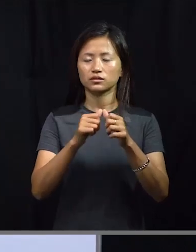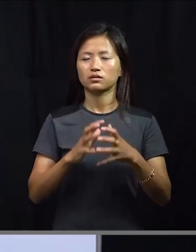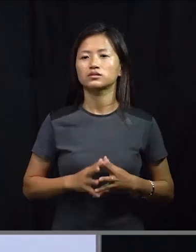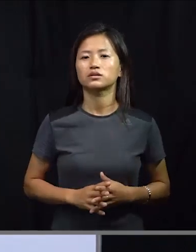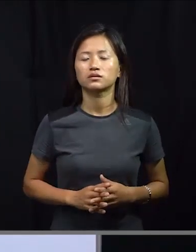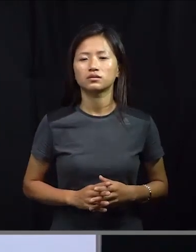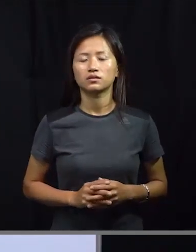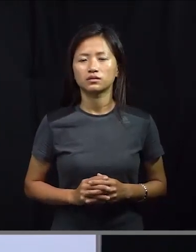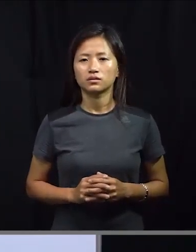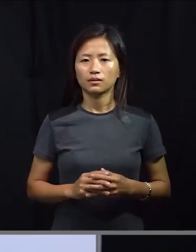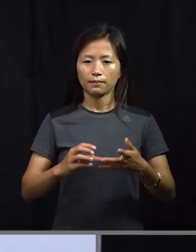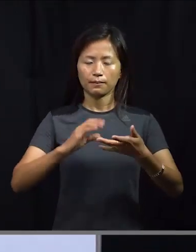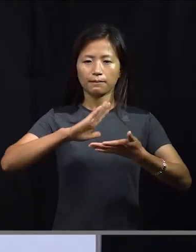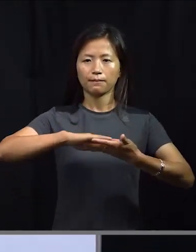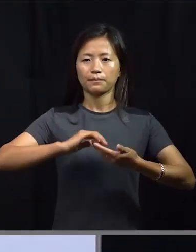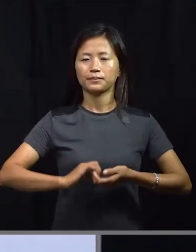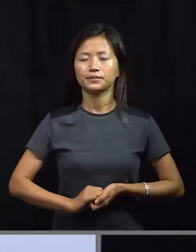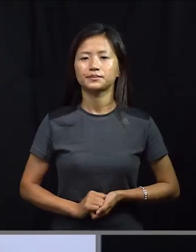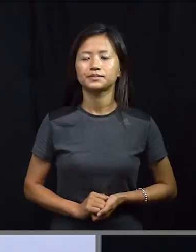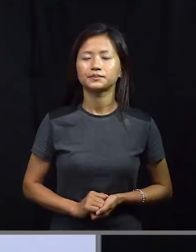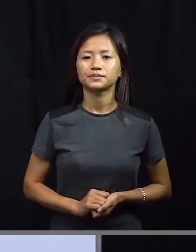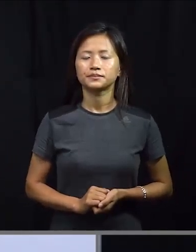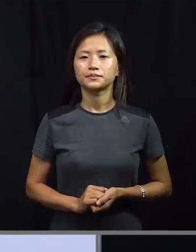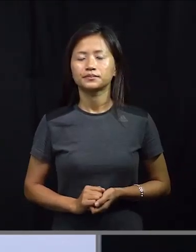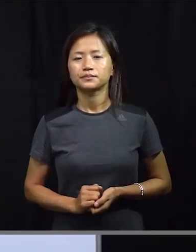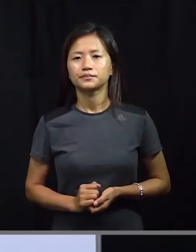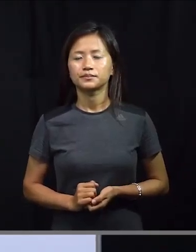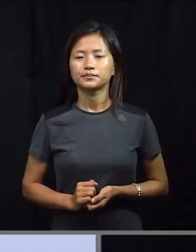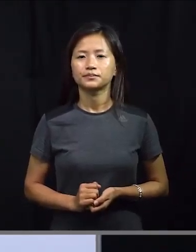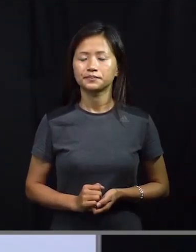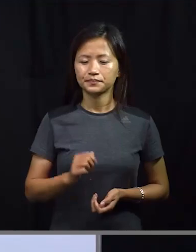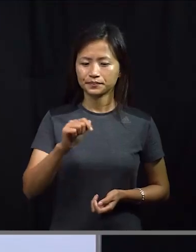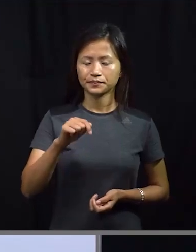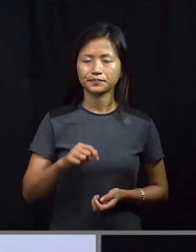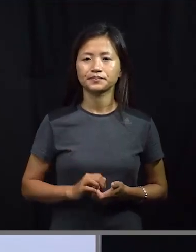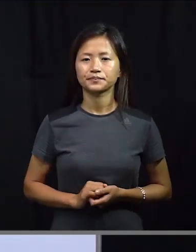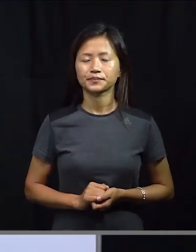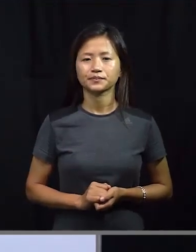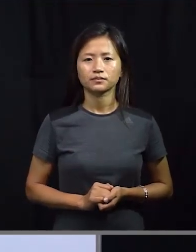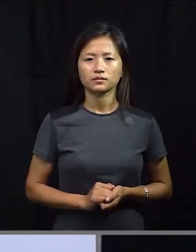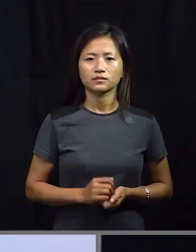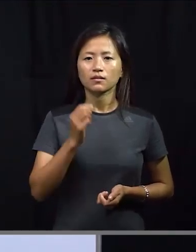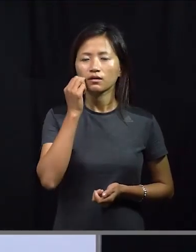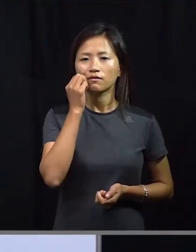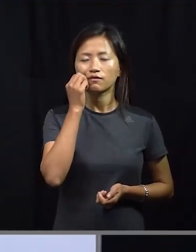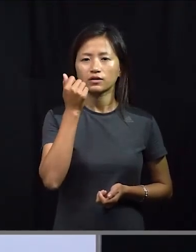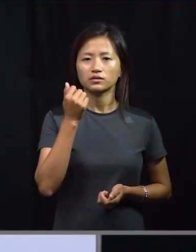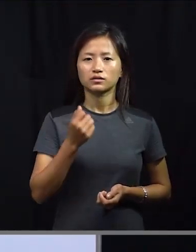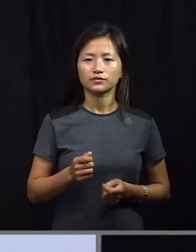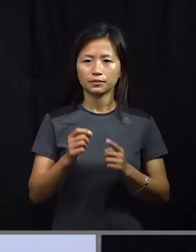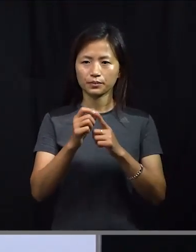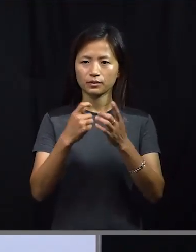A-R-S-H-A, Arsha marriage. Arsha marriage means, you know, here the father of the